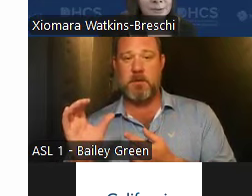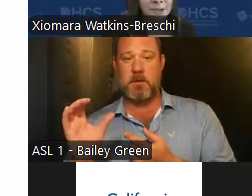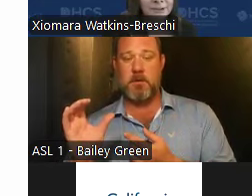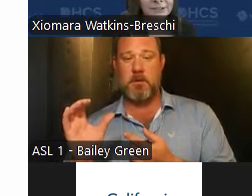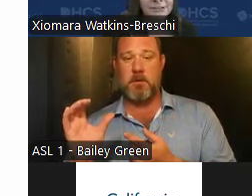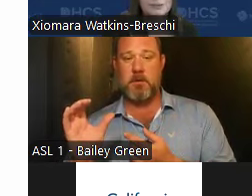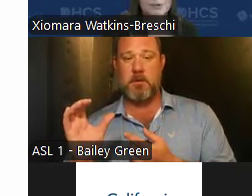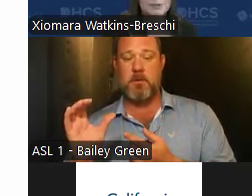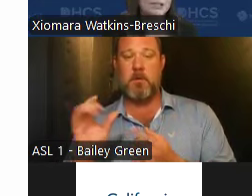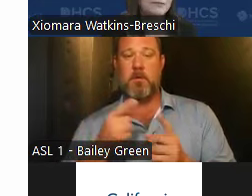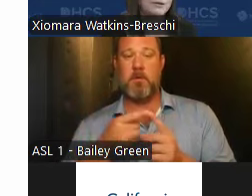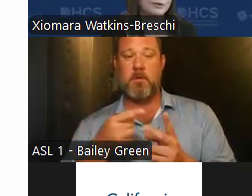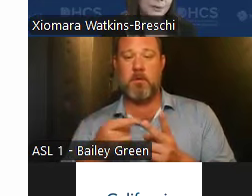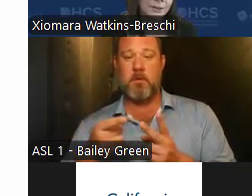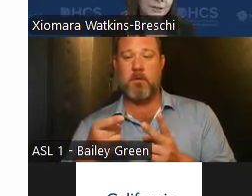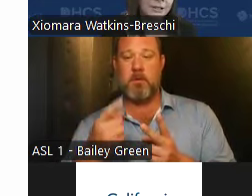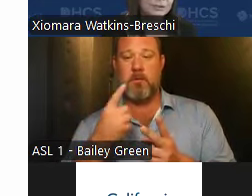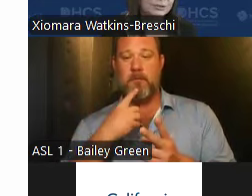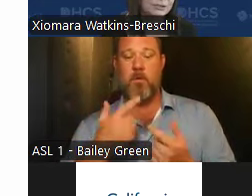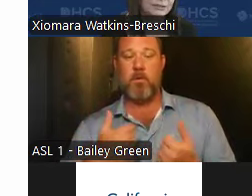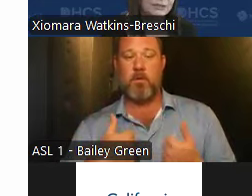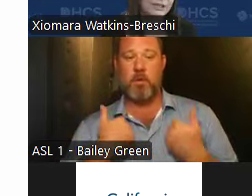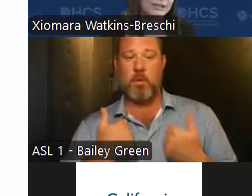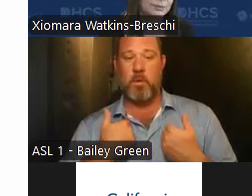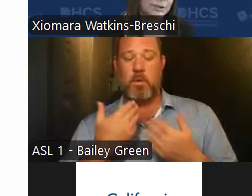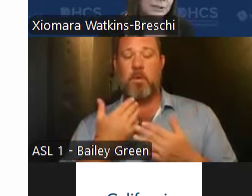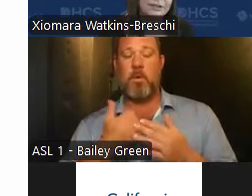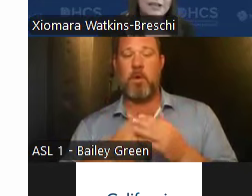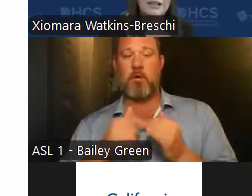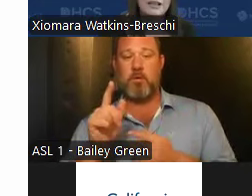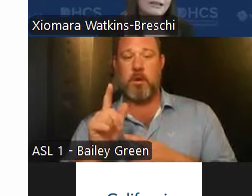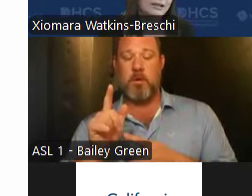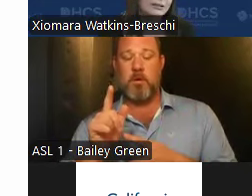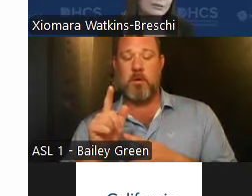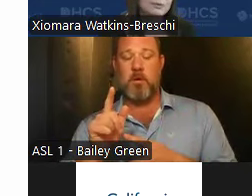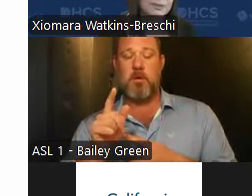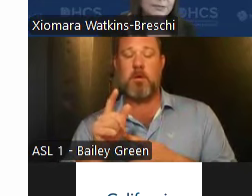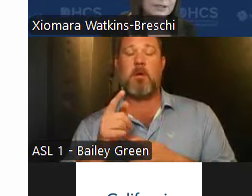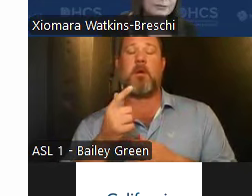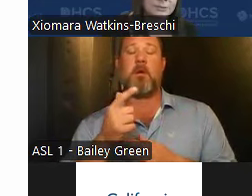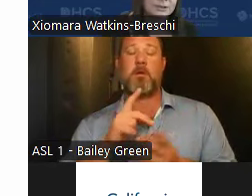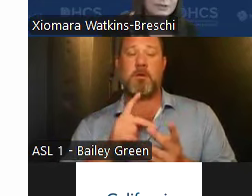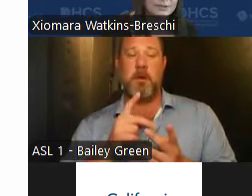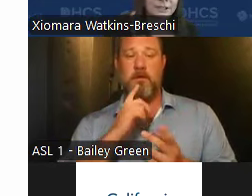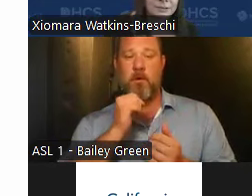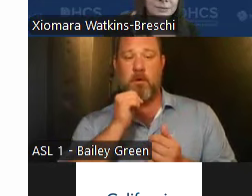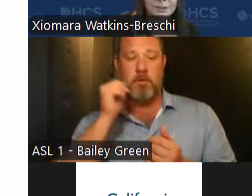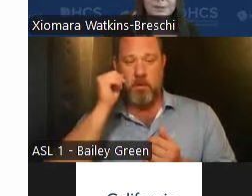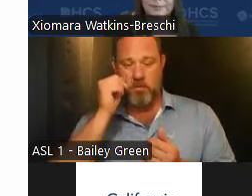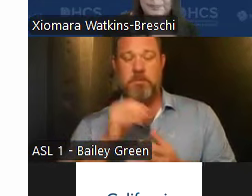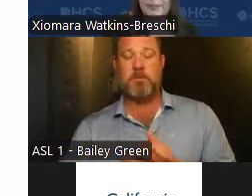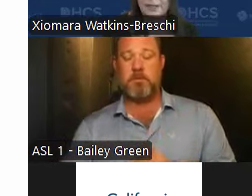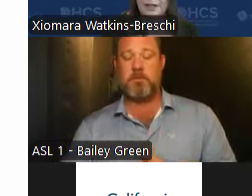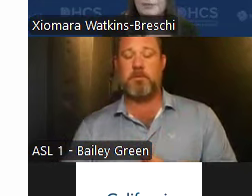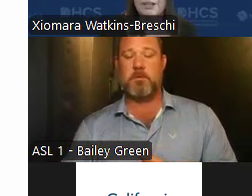target two different populations. One will be for youth, children under the age of 21, and the other one will be for adults over the age of